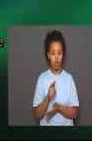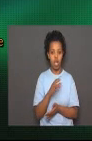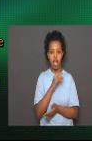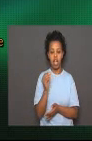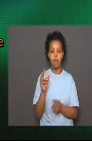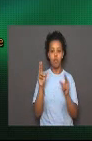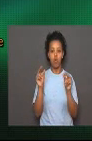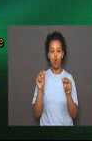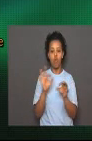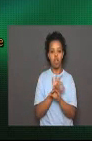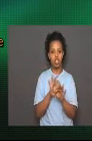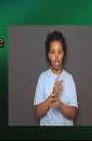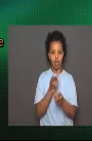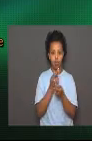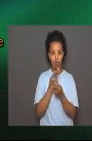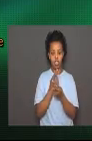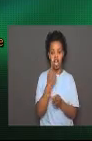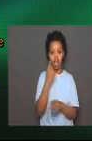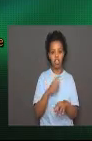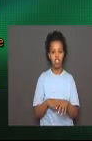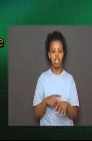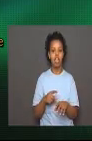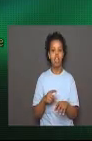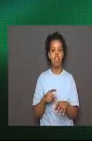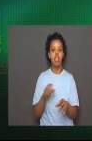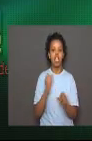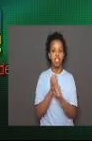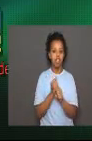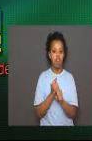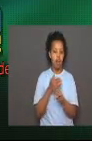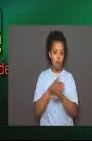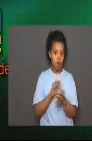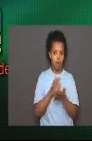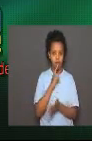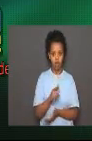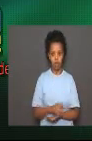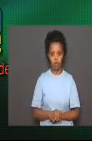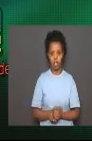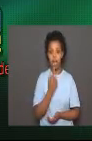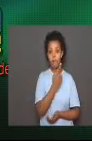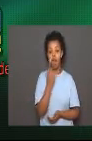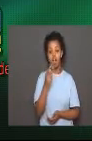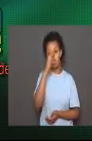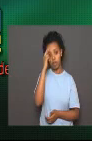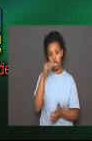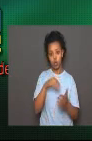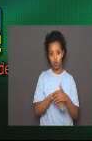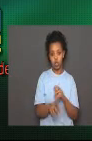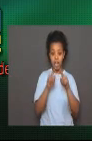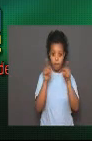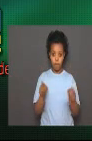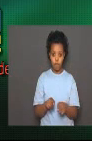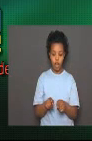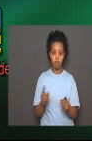non-functional protein, if one is produced at all. In some cases, a